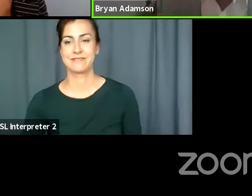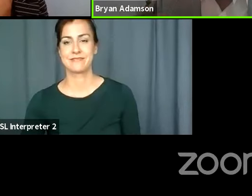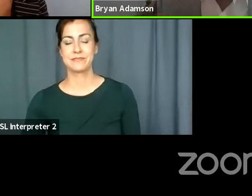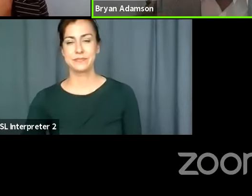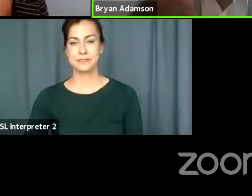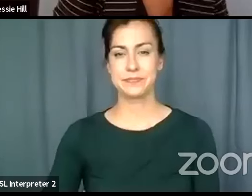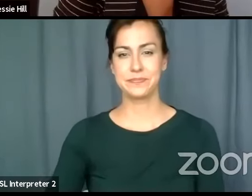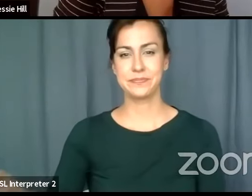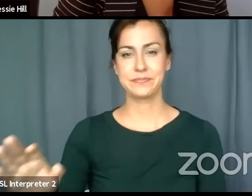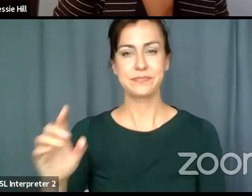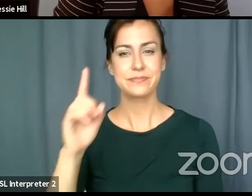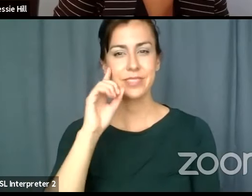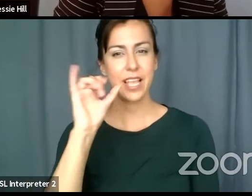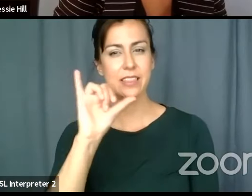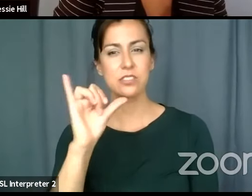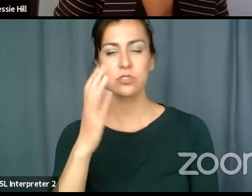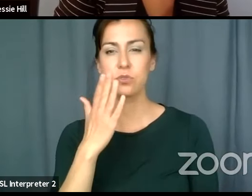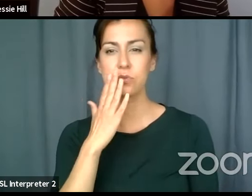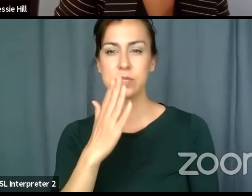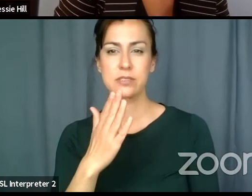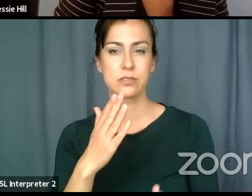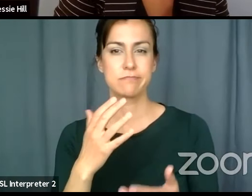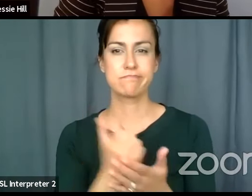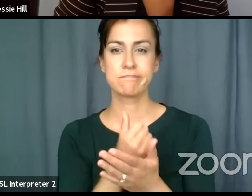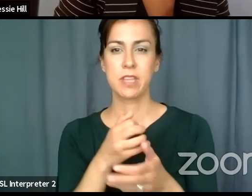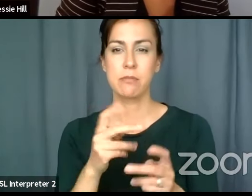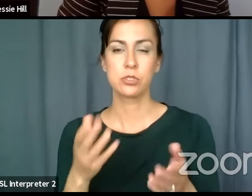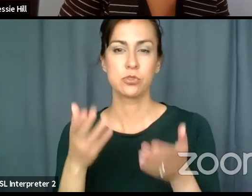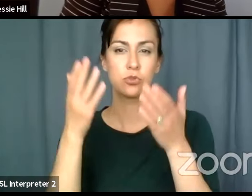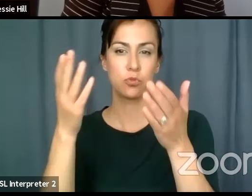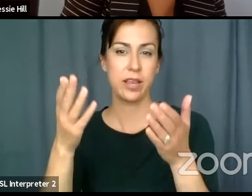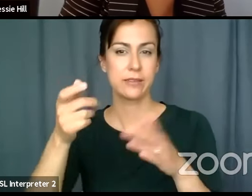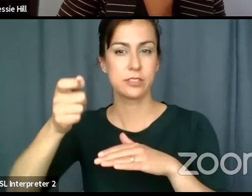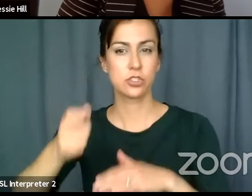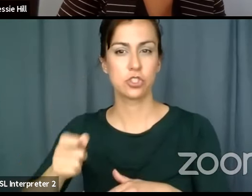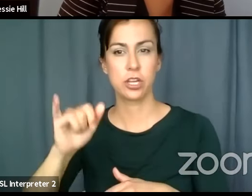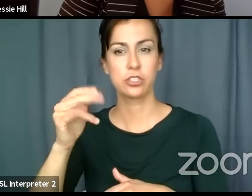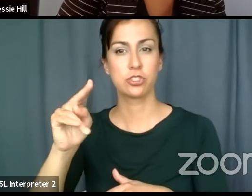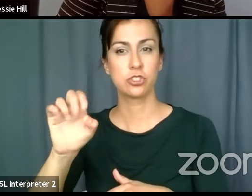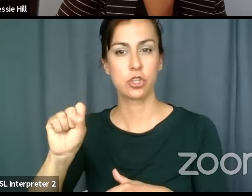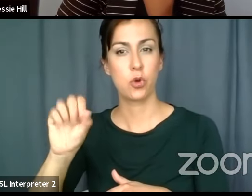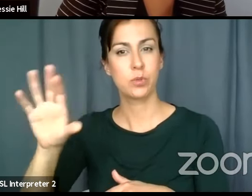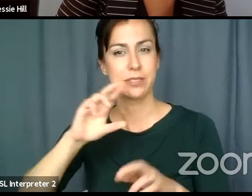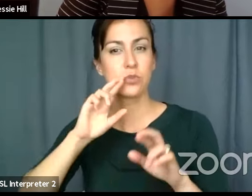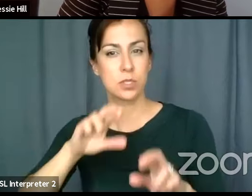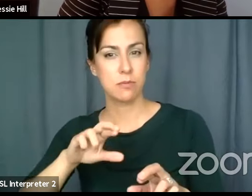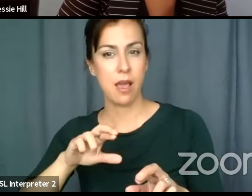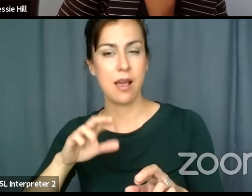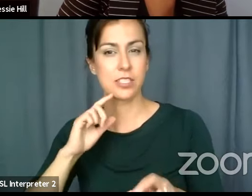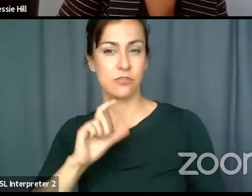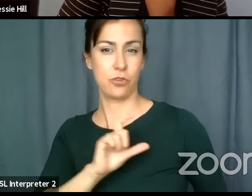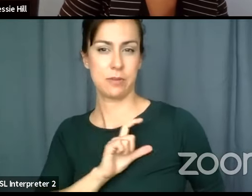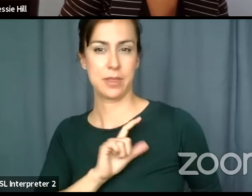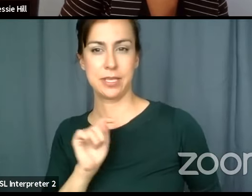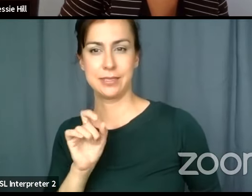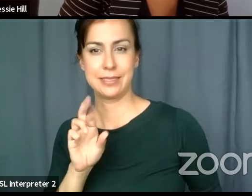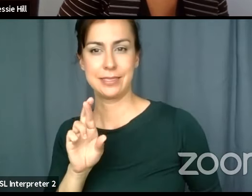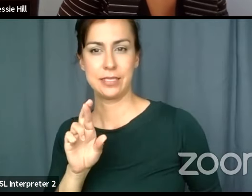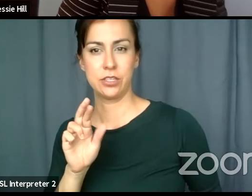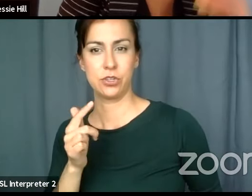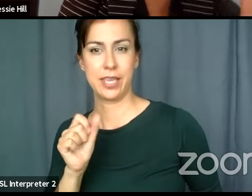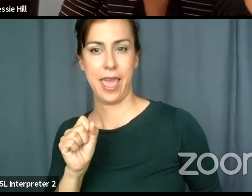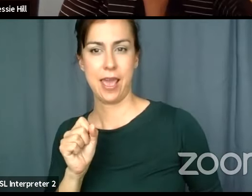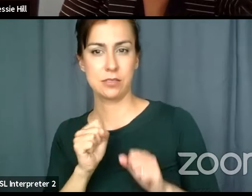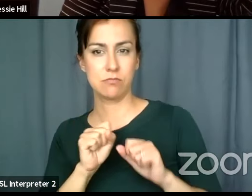Judge Jones's response to what's happened in Seattle here with regard to the tear gassing of peaceful protesters and